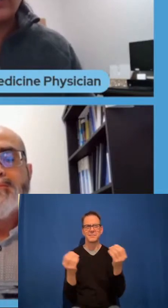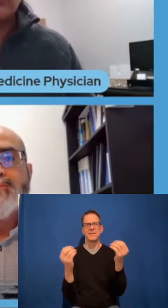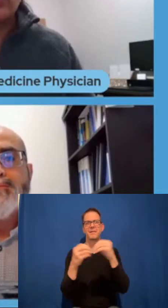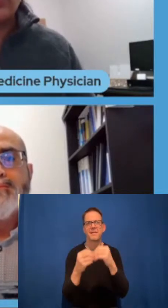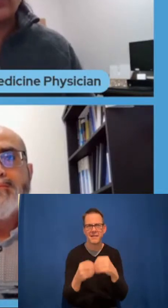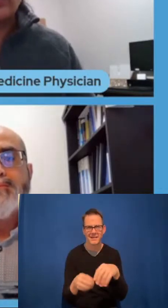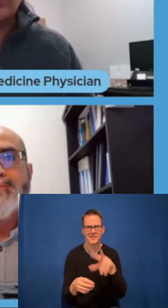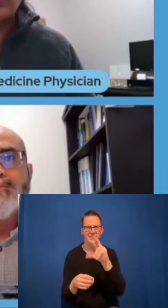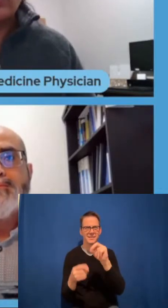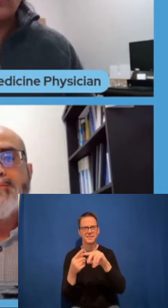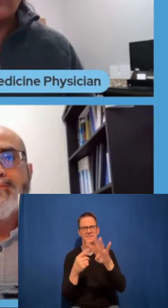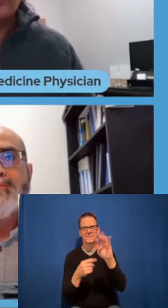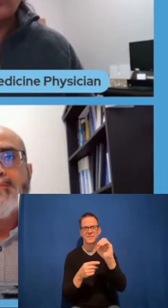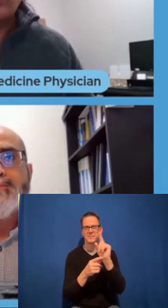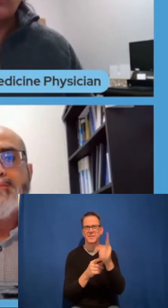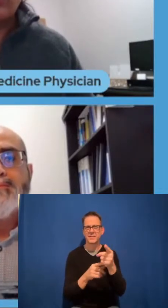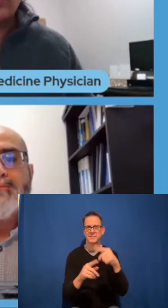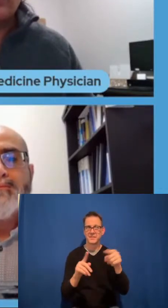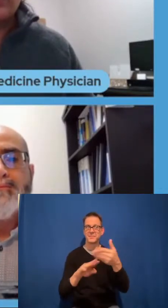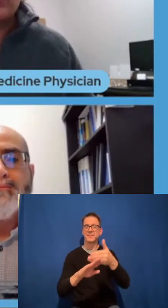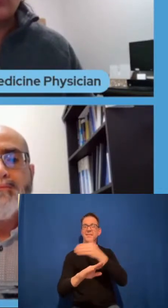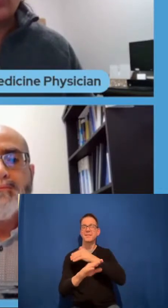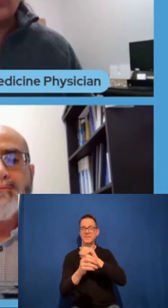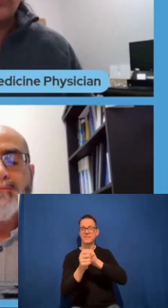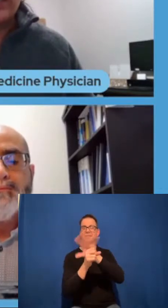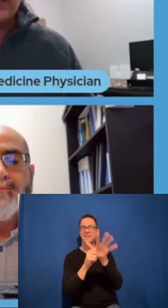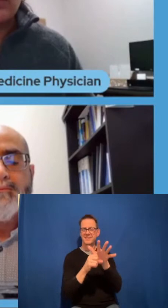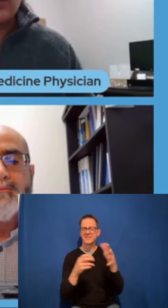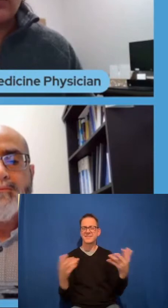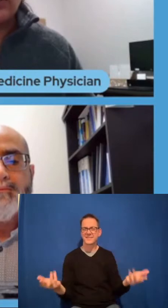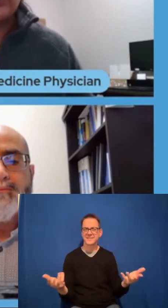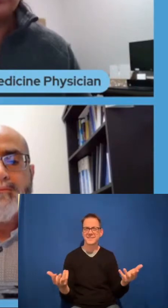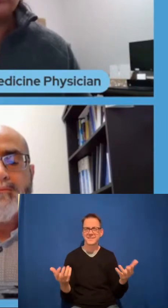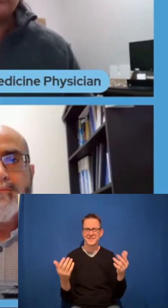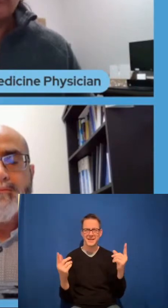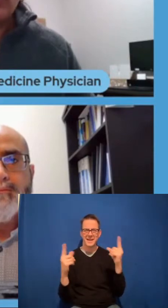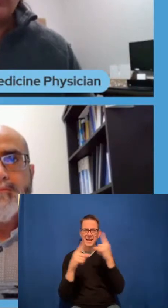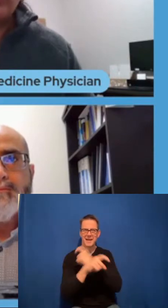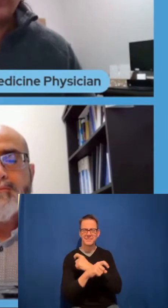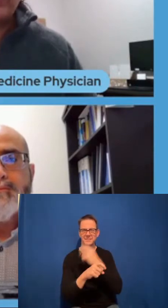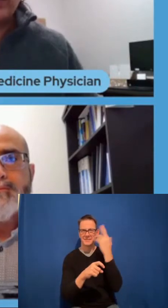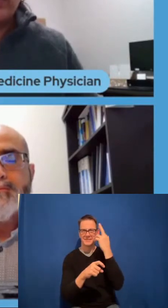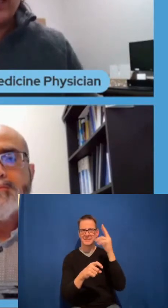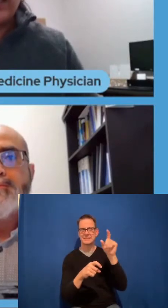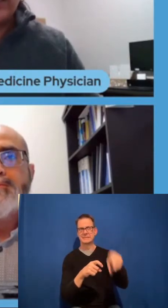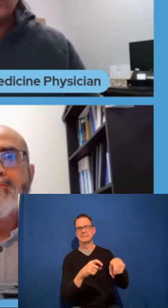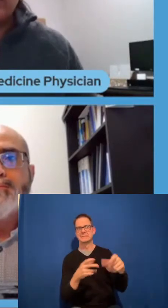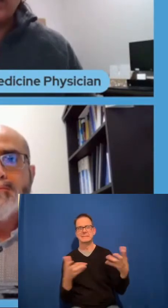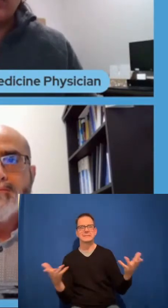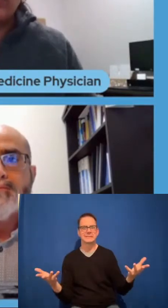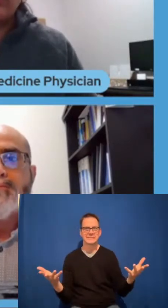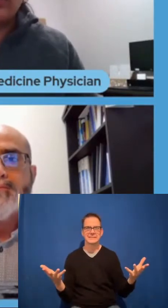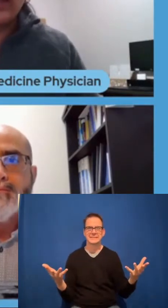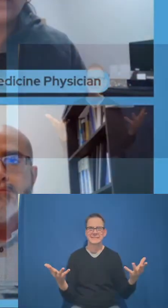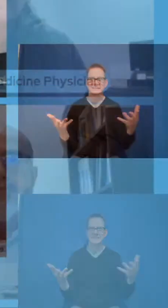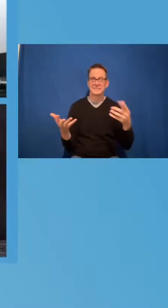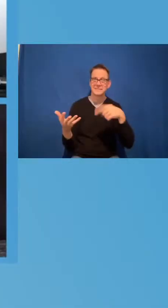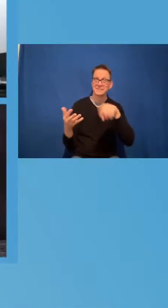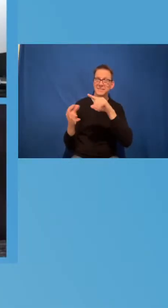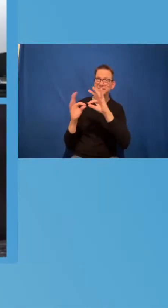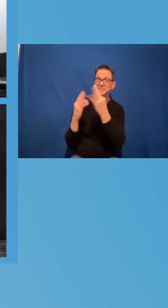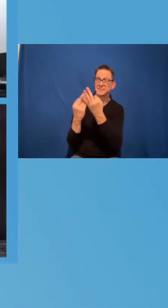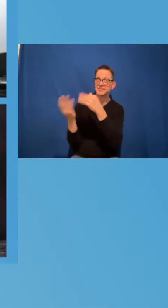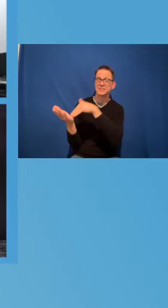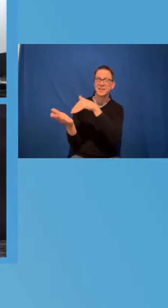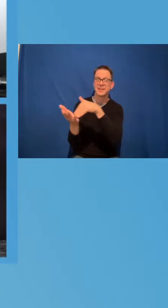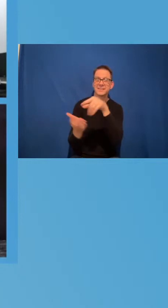seeing now. So I think we were already in a position where complexity was different. We were barely making ends meet with the number of family physicians